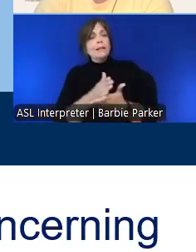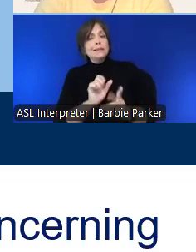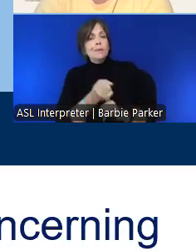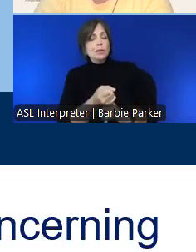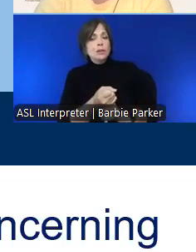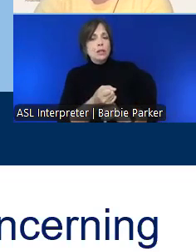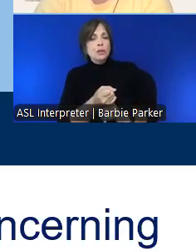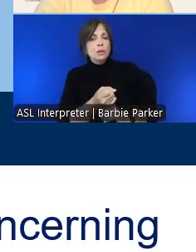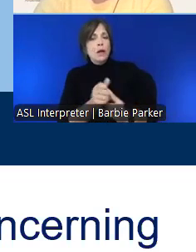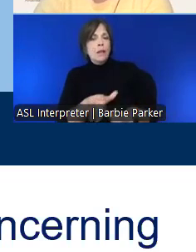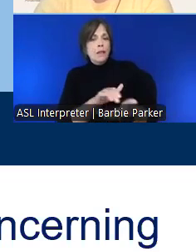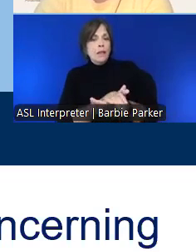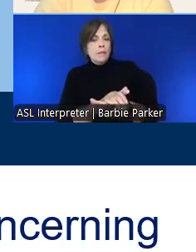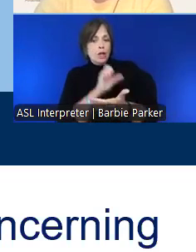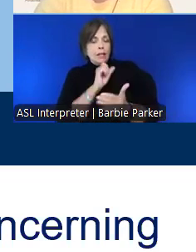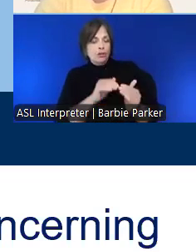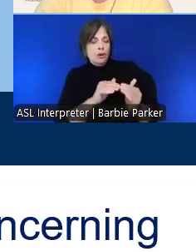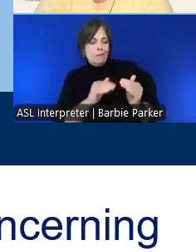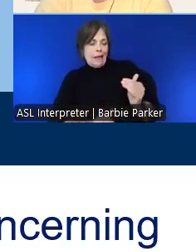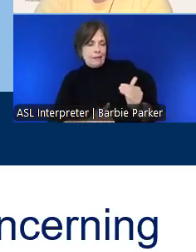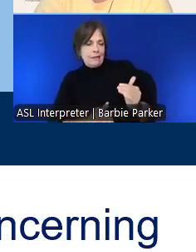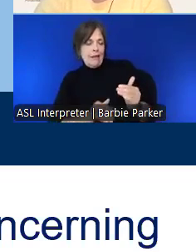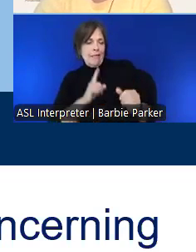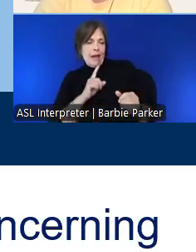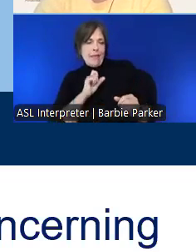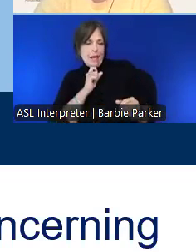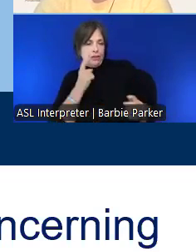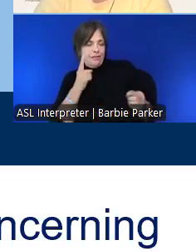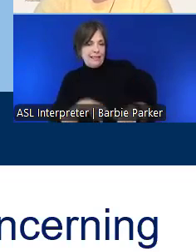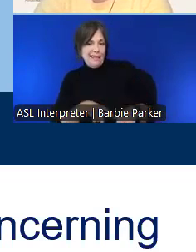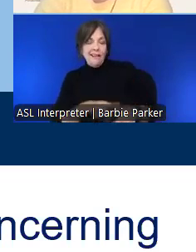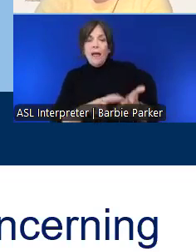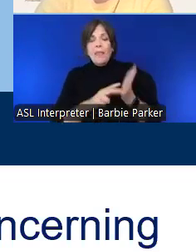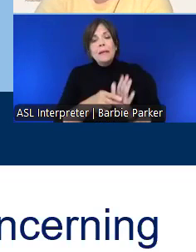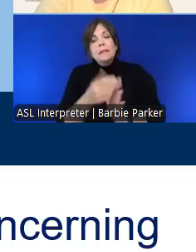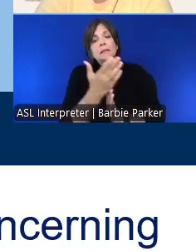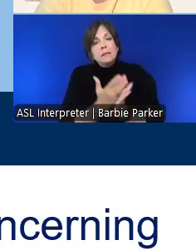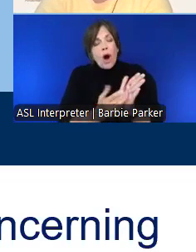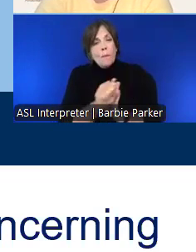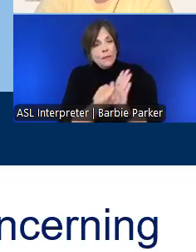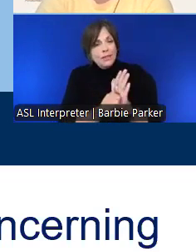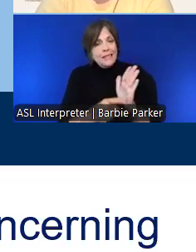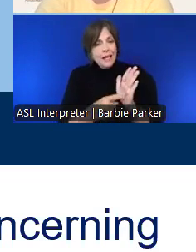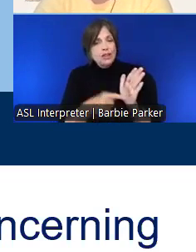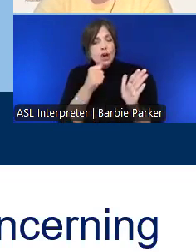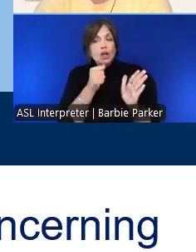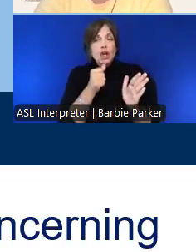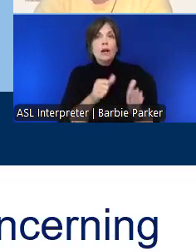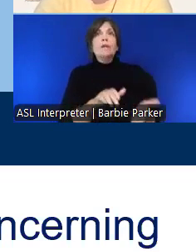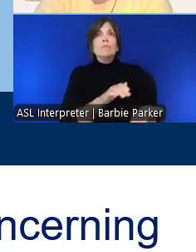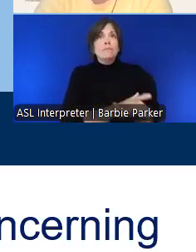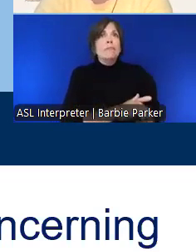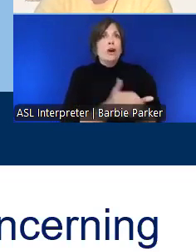age of consent, meaning that we have some states where girls are marrying before they lawfully could